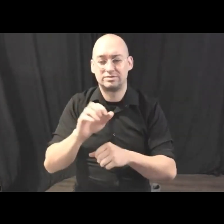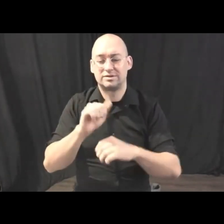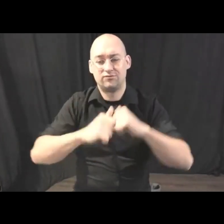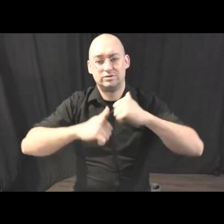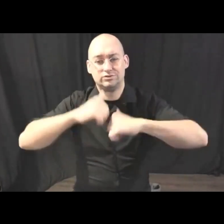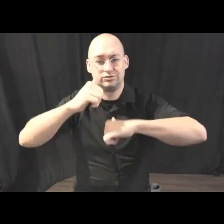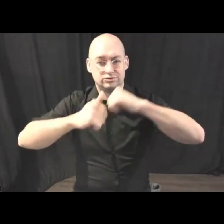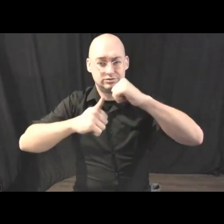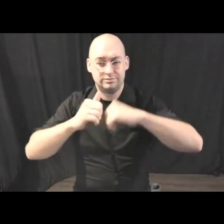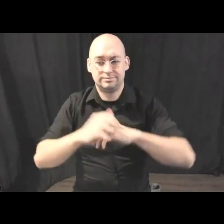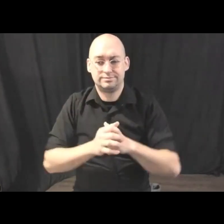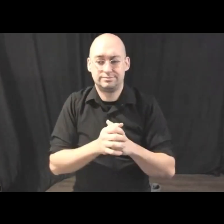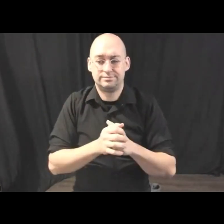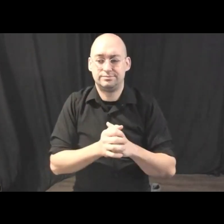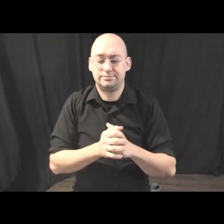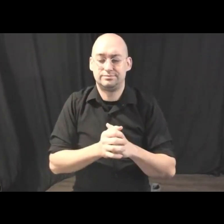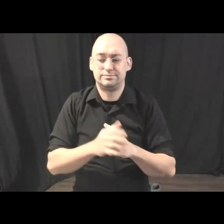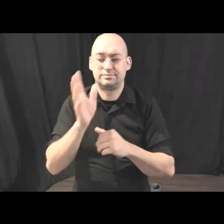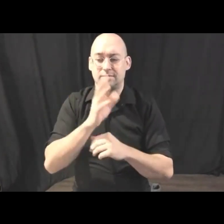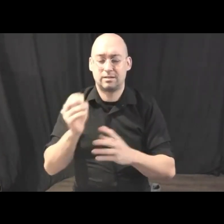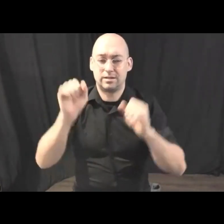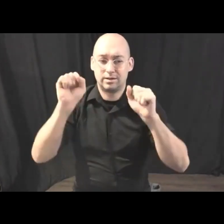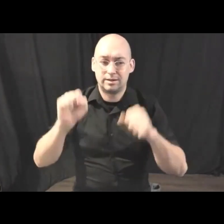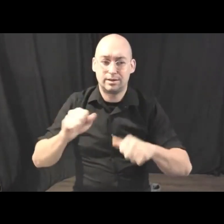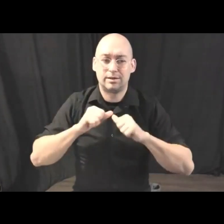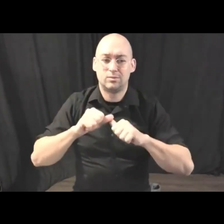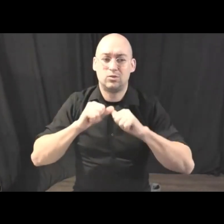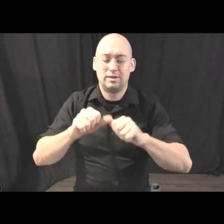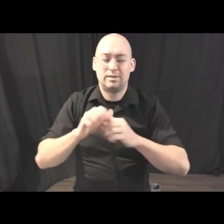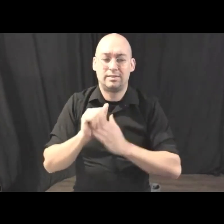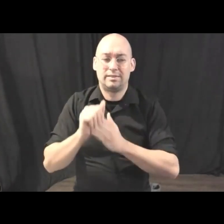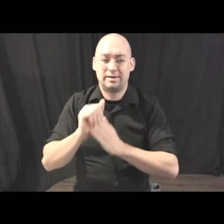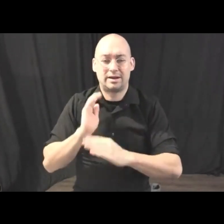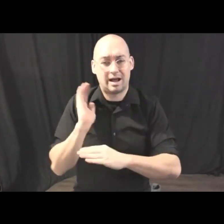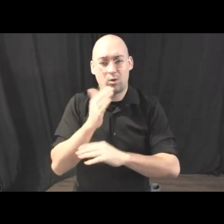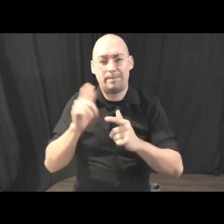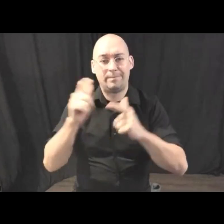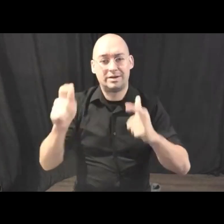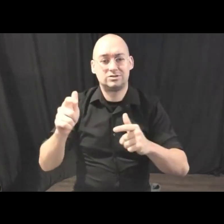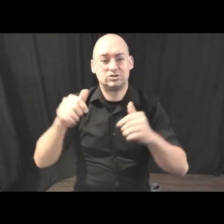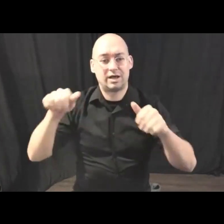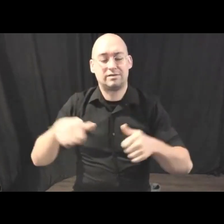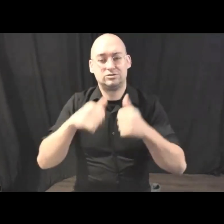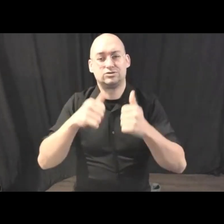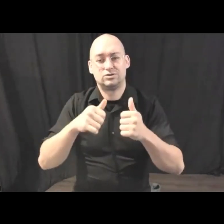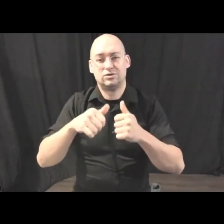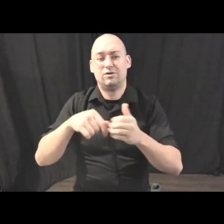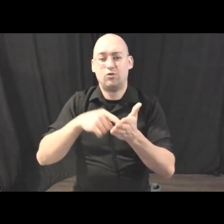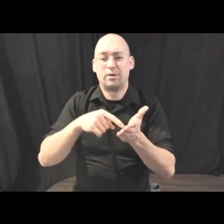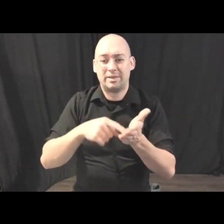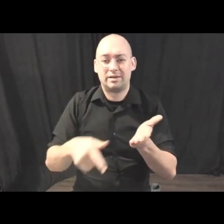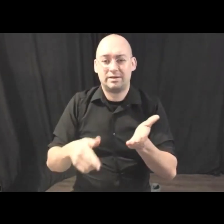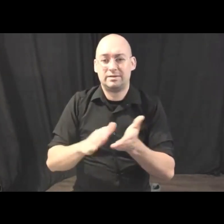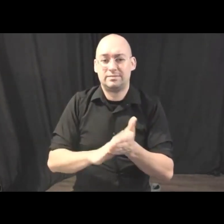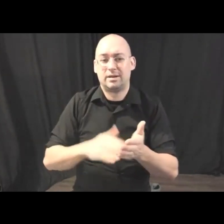And I also think we can continue to lead on our biggest challenge, which is affordability. I